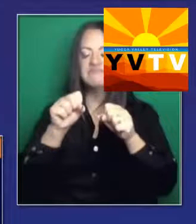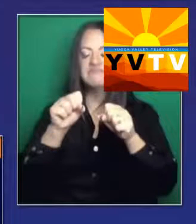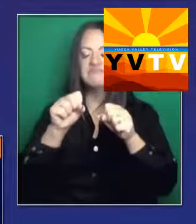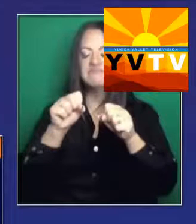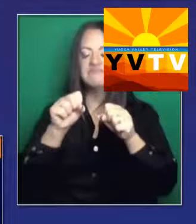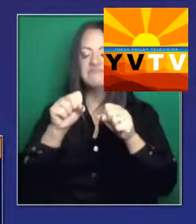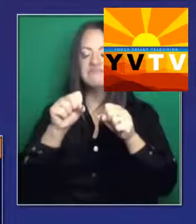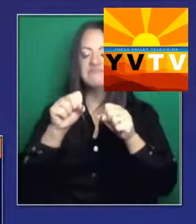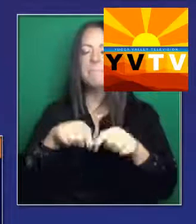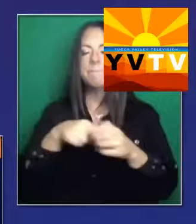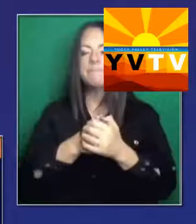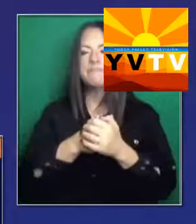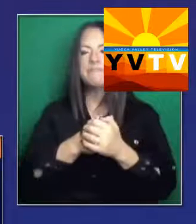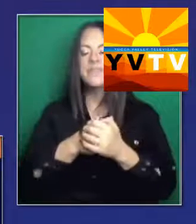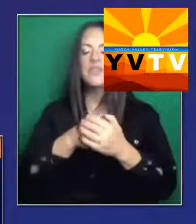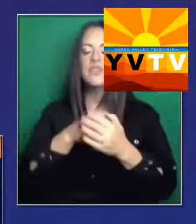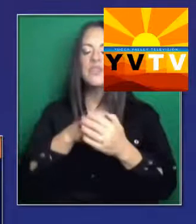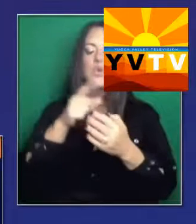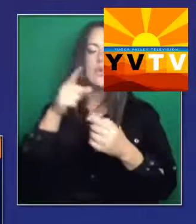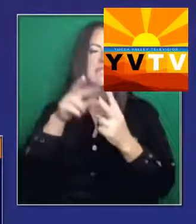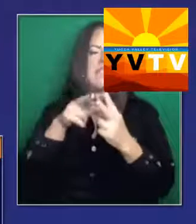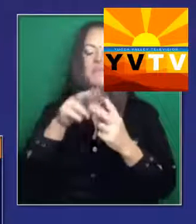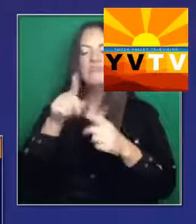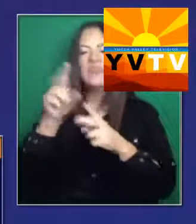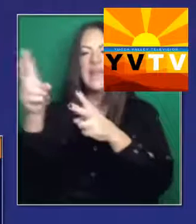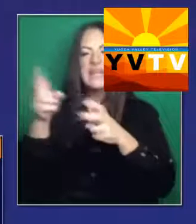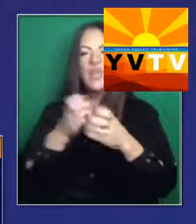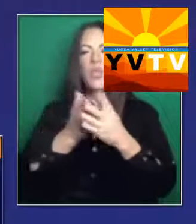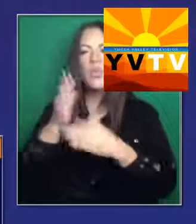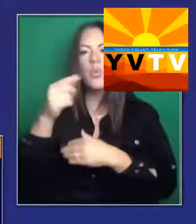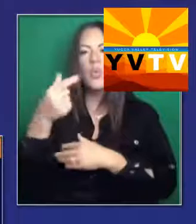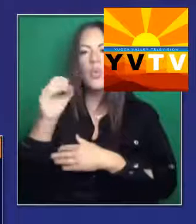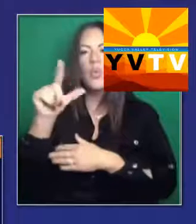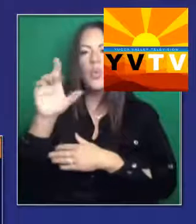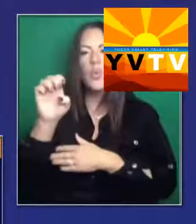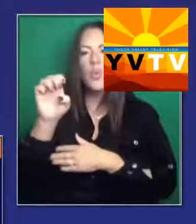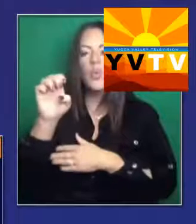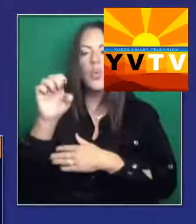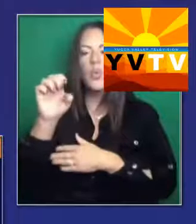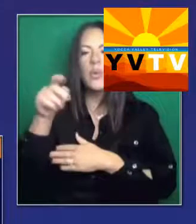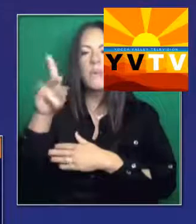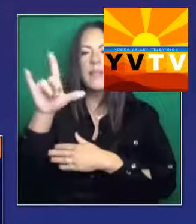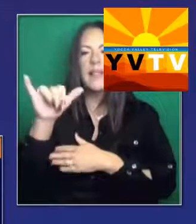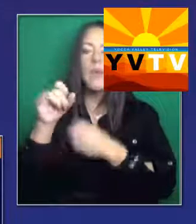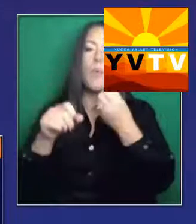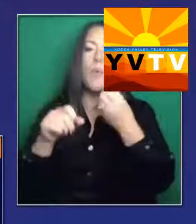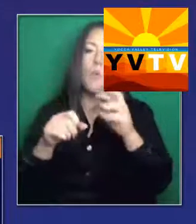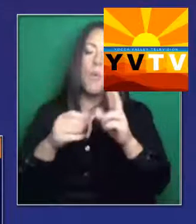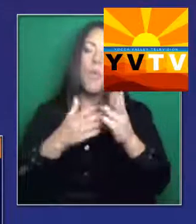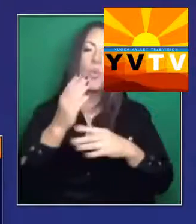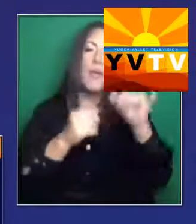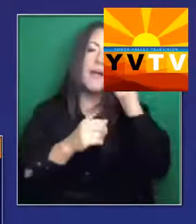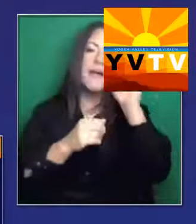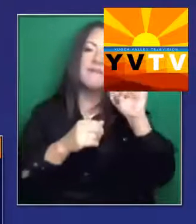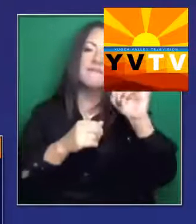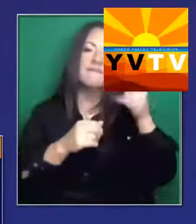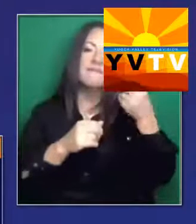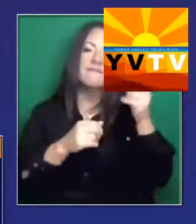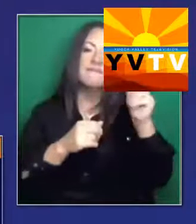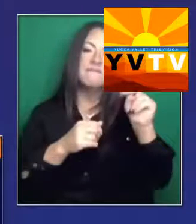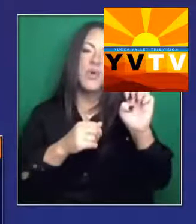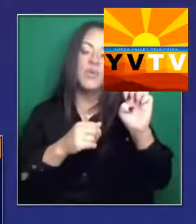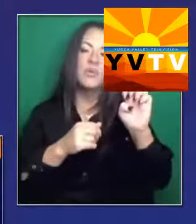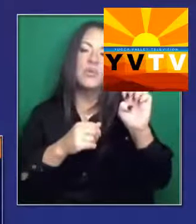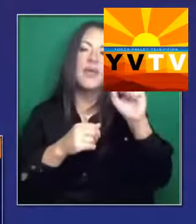and go to the Apple Store and learn more about California Notify. And just briefly, I wanted to, because it's incredibly